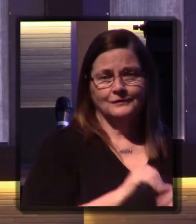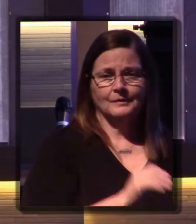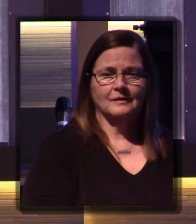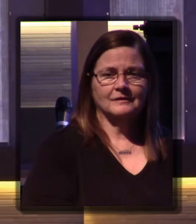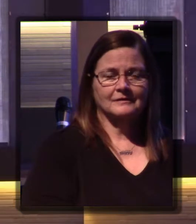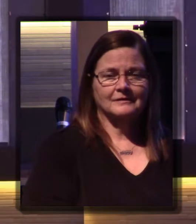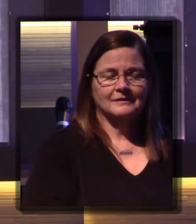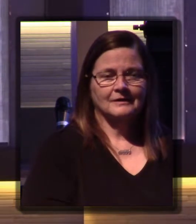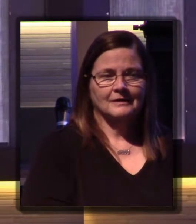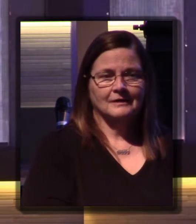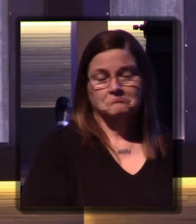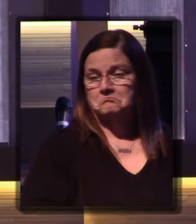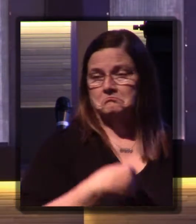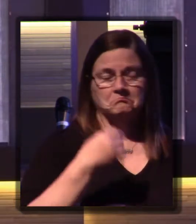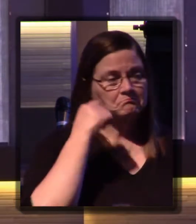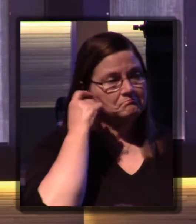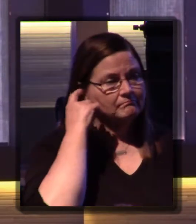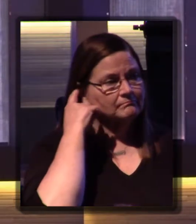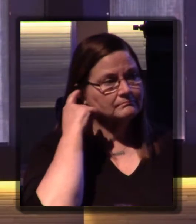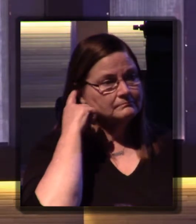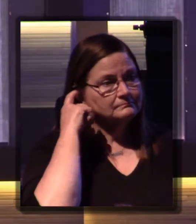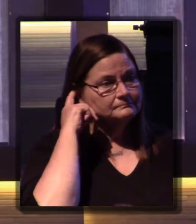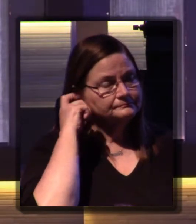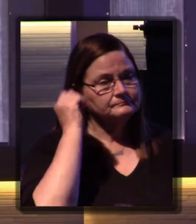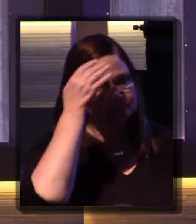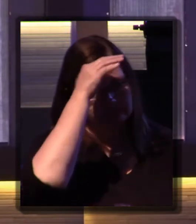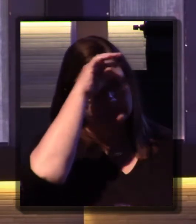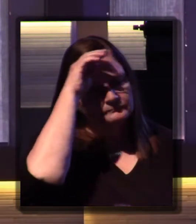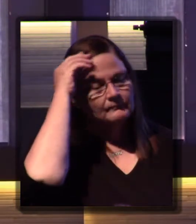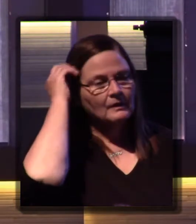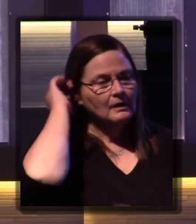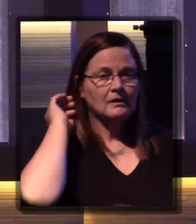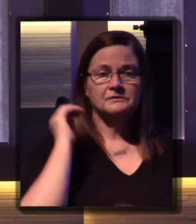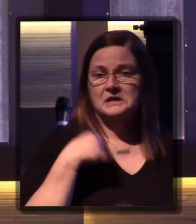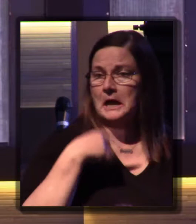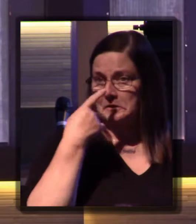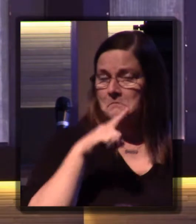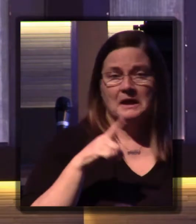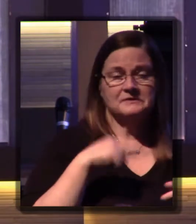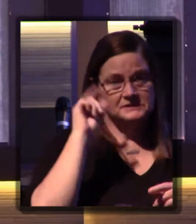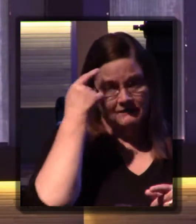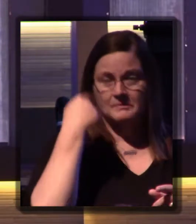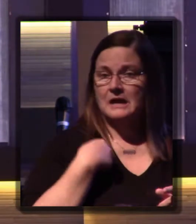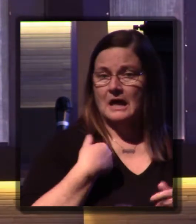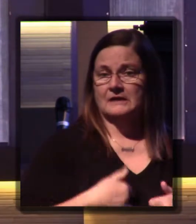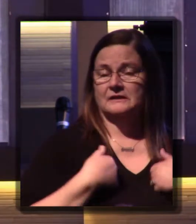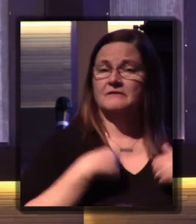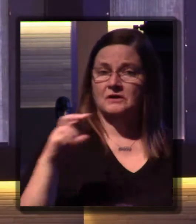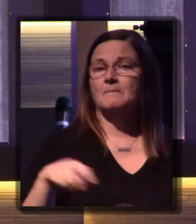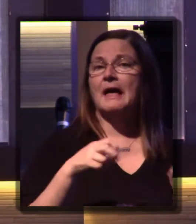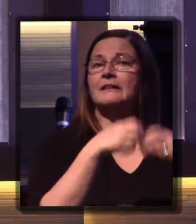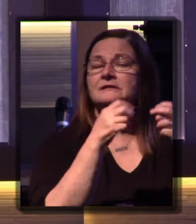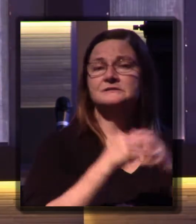They're at ease. I don't mind a dictatorial government. Why? Because I'm living in a